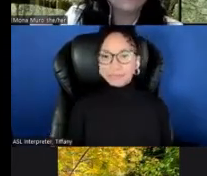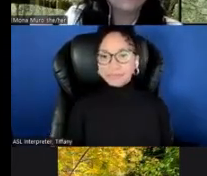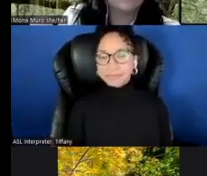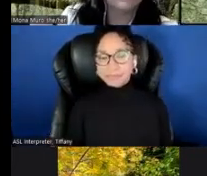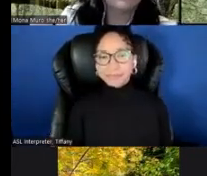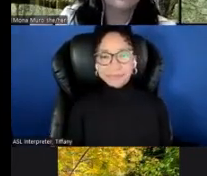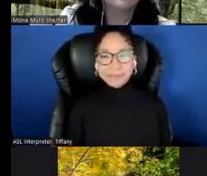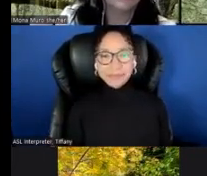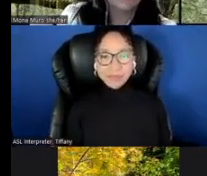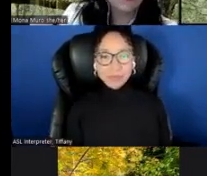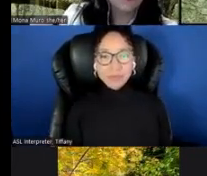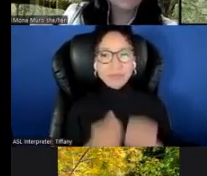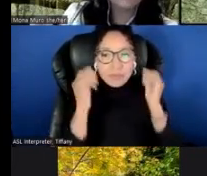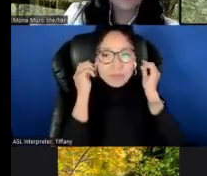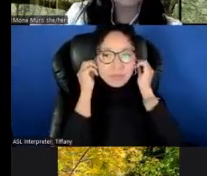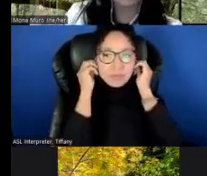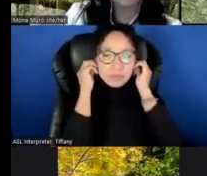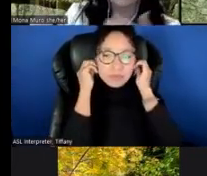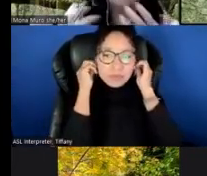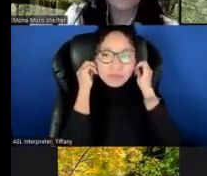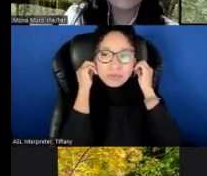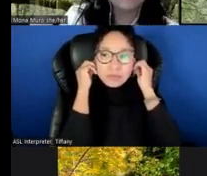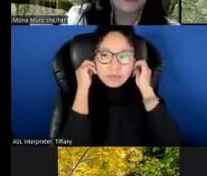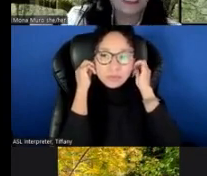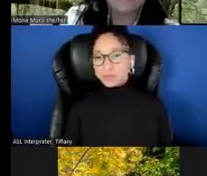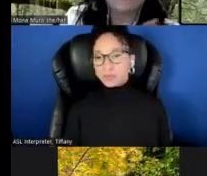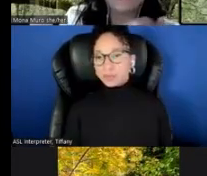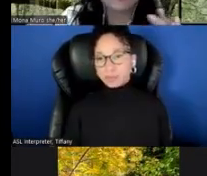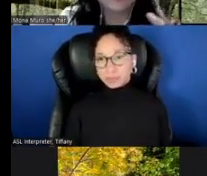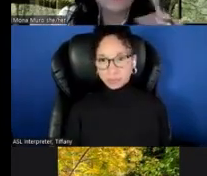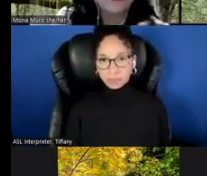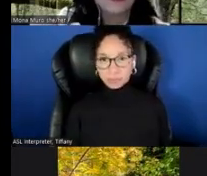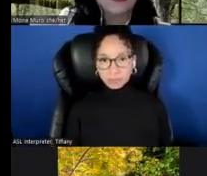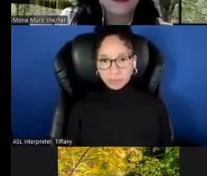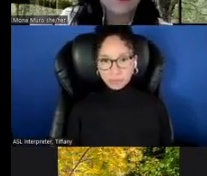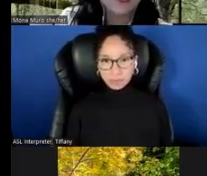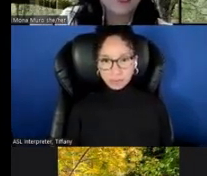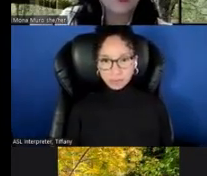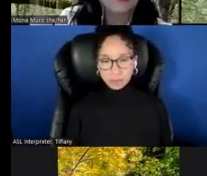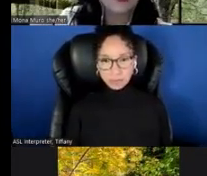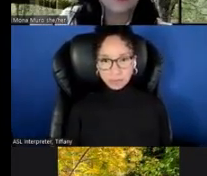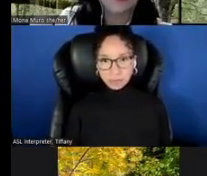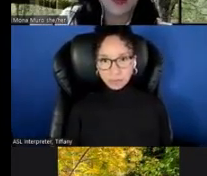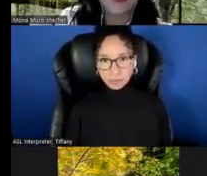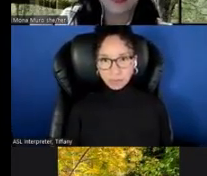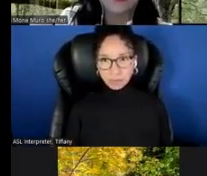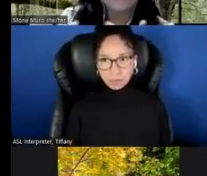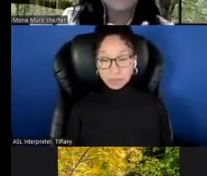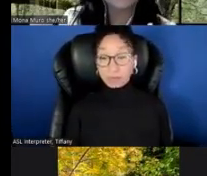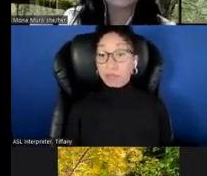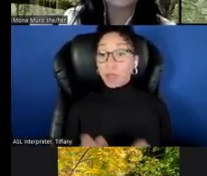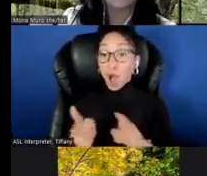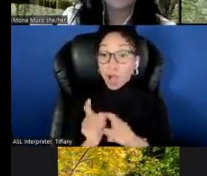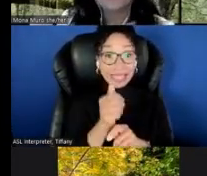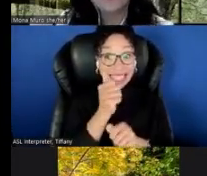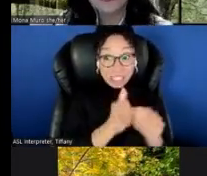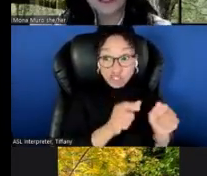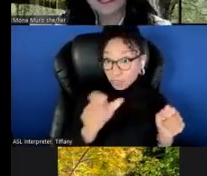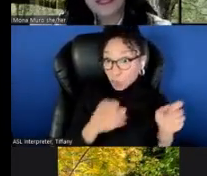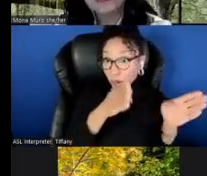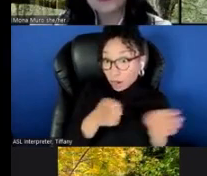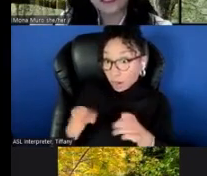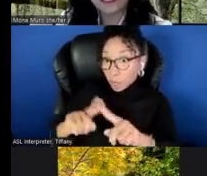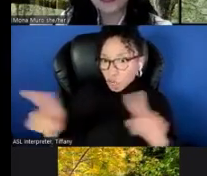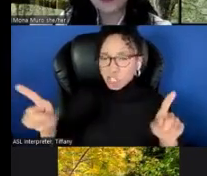I do want to also take a minute to recognize that we are in a space where folks are coming to this conversation with different power and privileges, and that